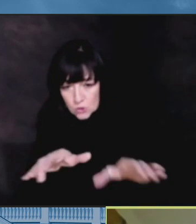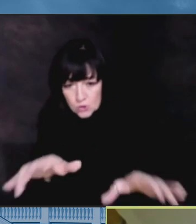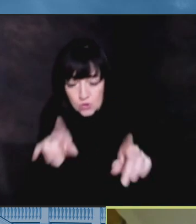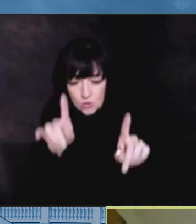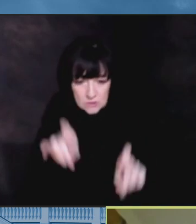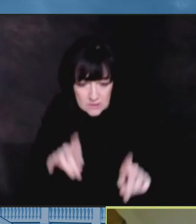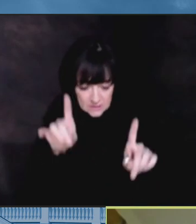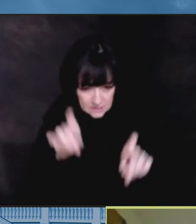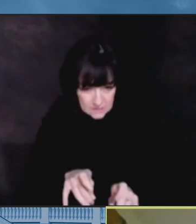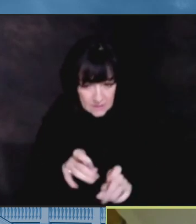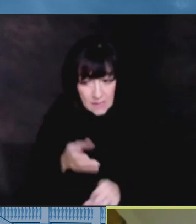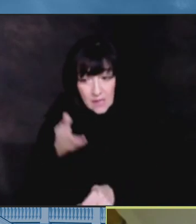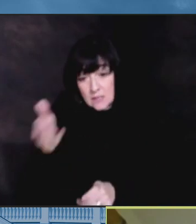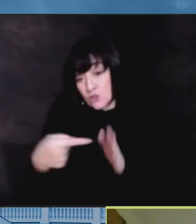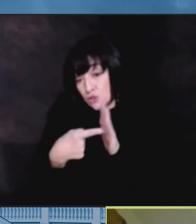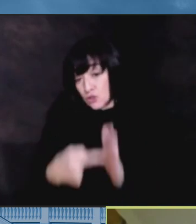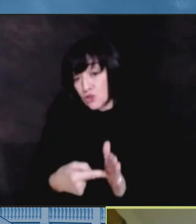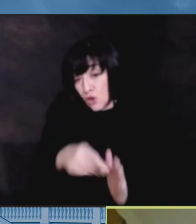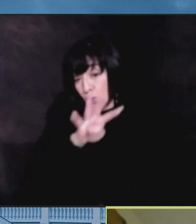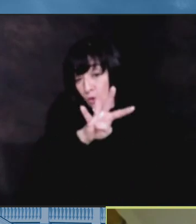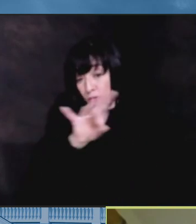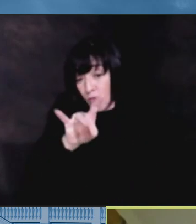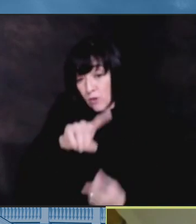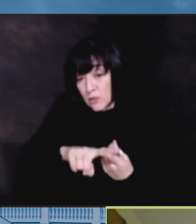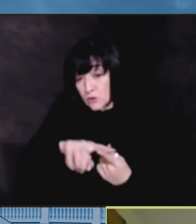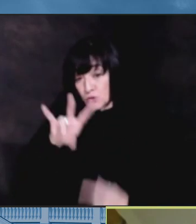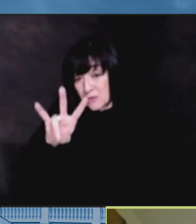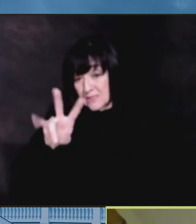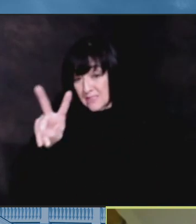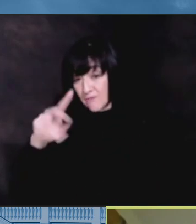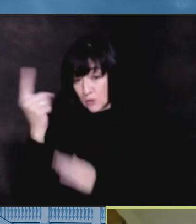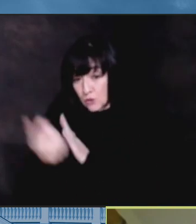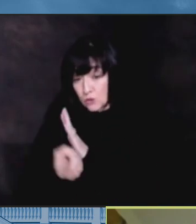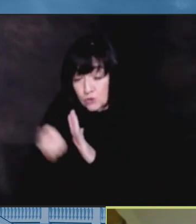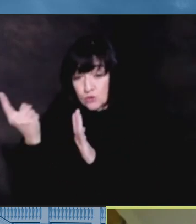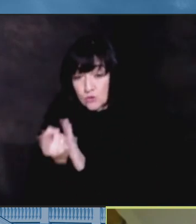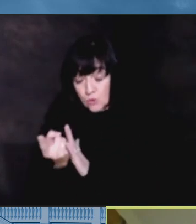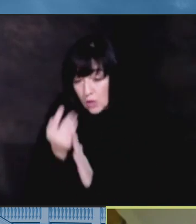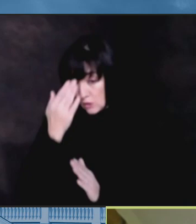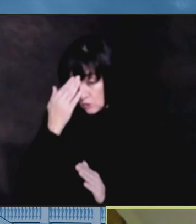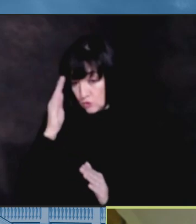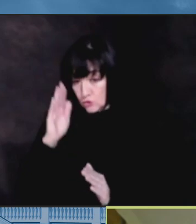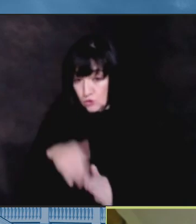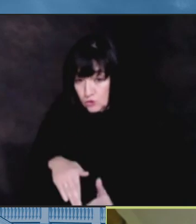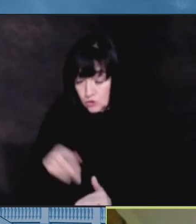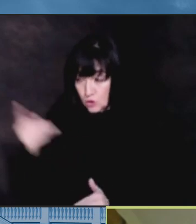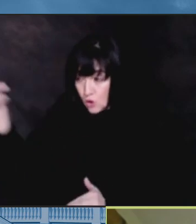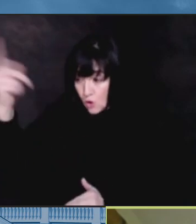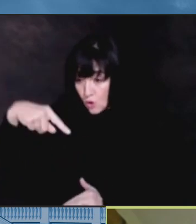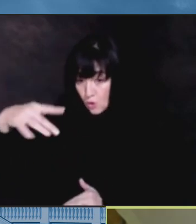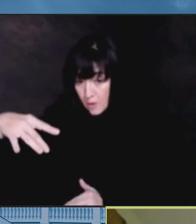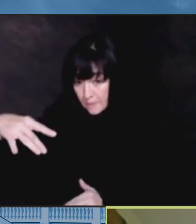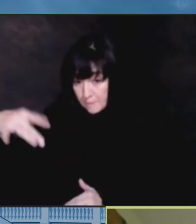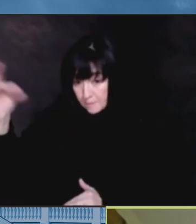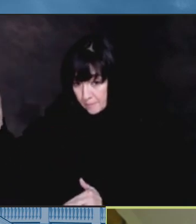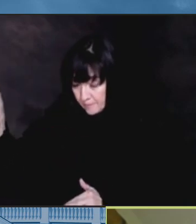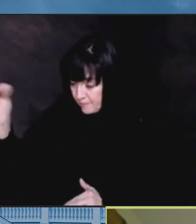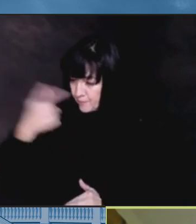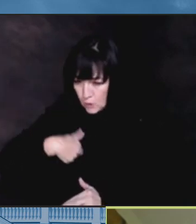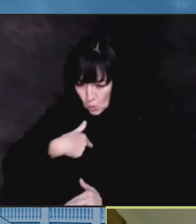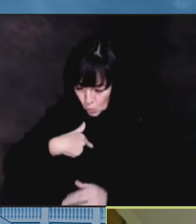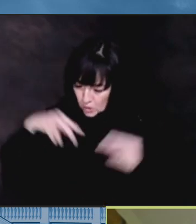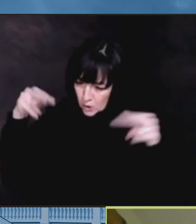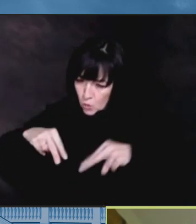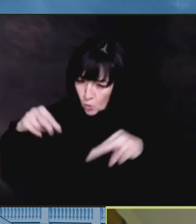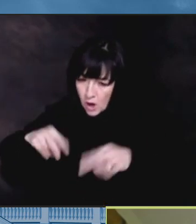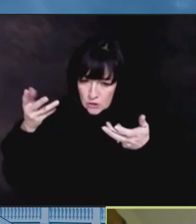72 hours, but we know from the time it gets to the lab, and we've tracked this and we've had a lot of great examples. It gets delivered up to the